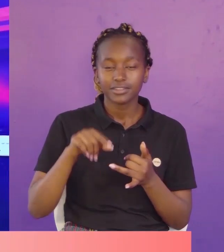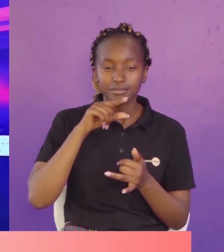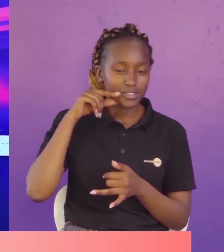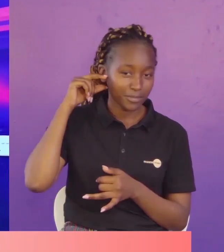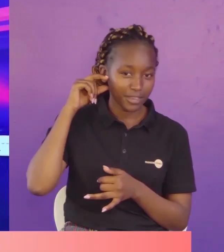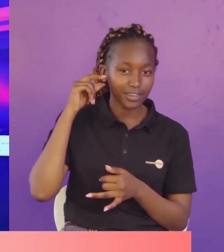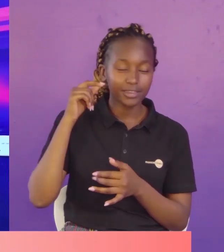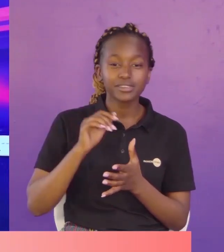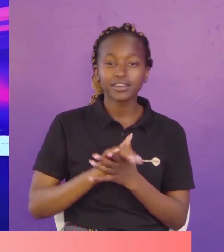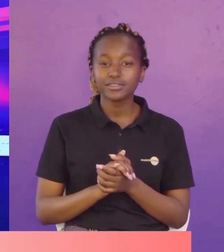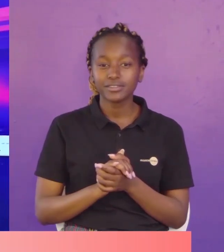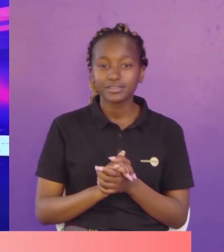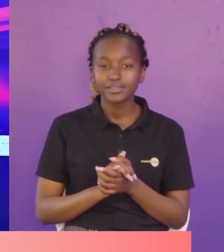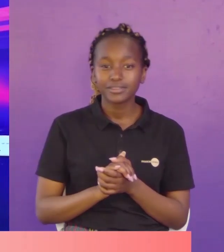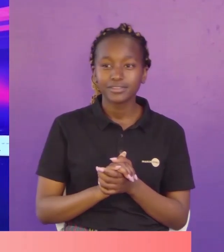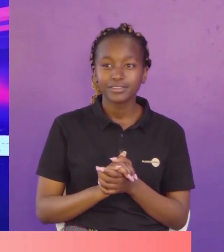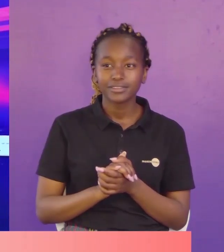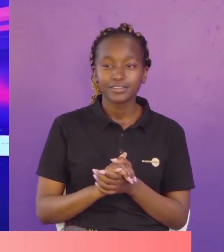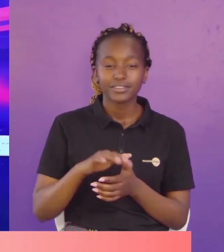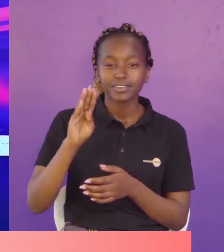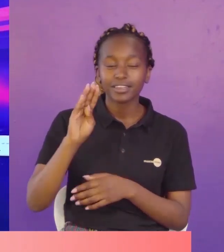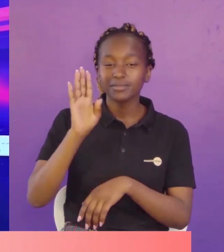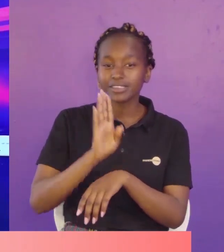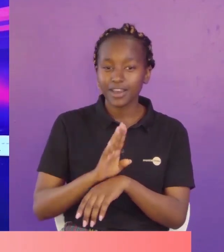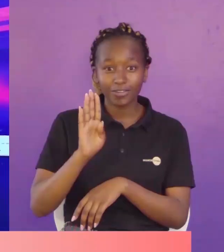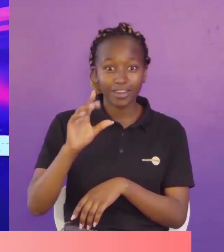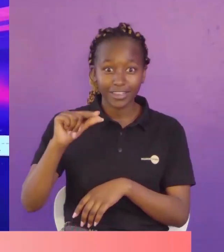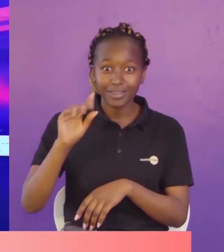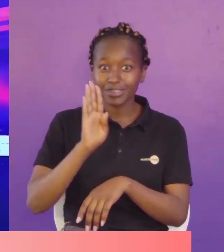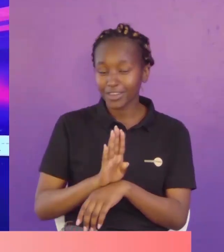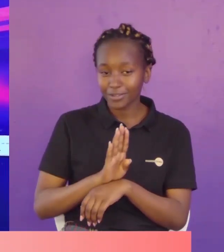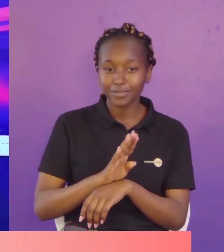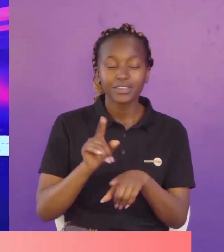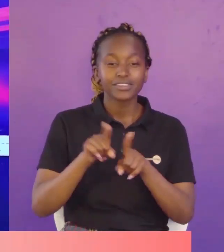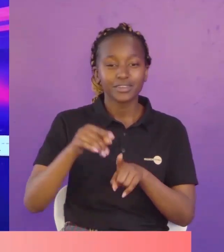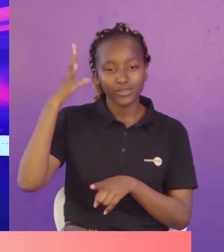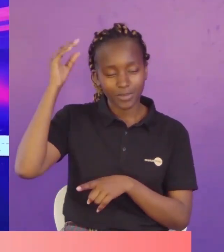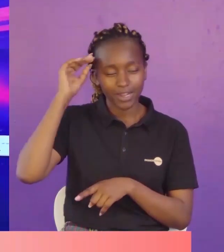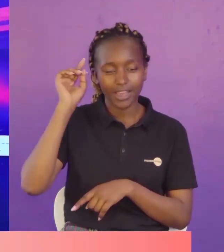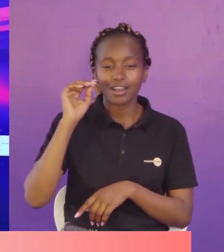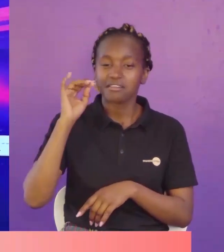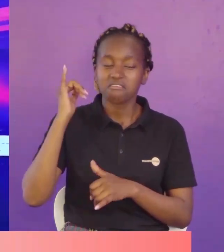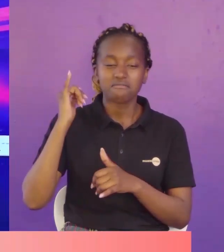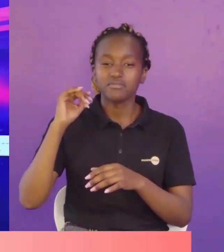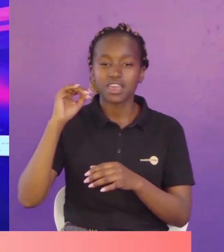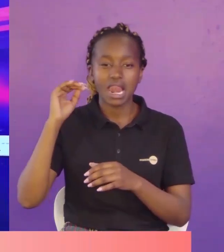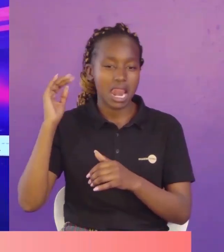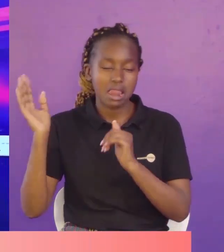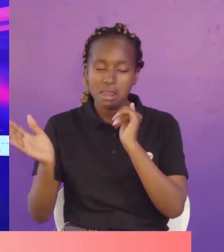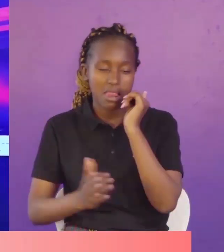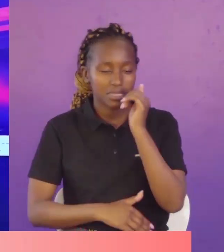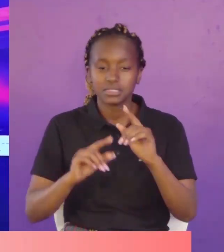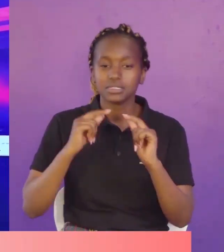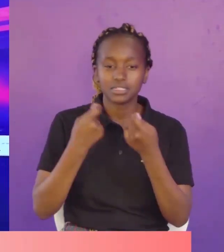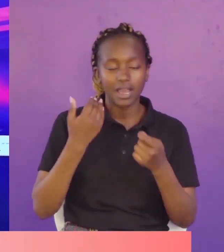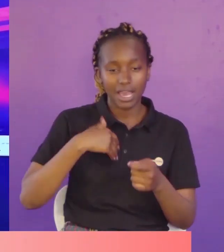points. And then we have Botswana 9 points. We have Somalia 1 point. So according to me, Algeria